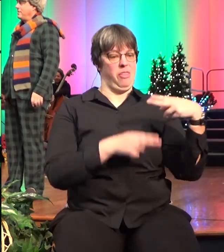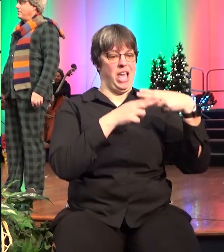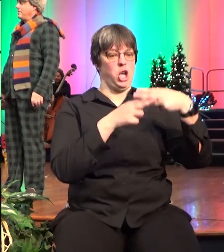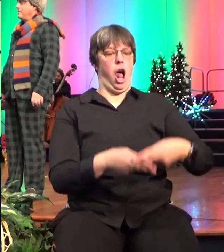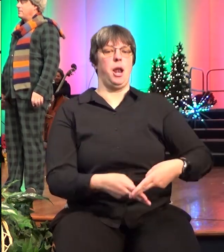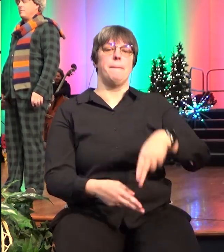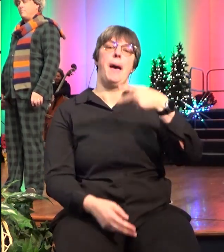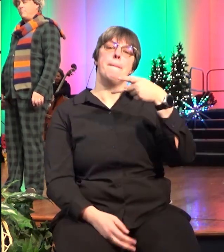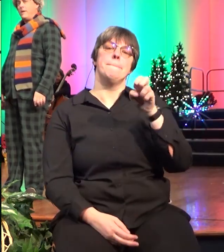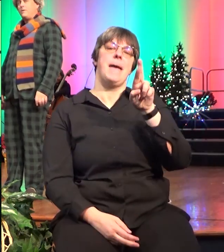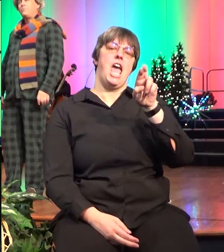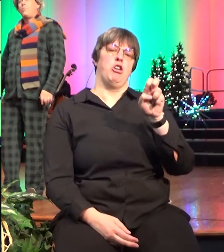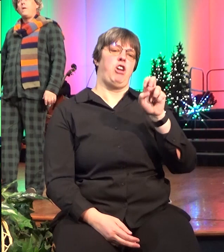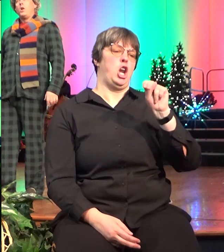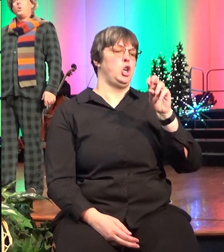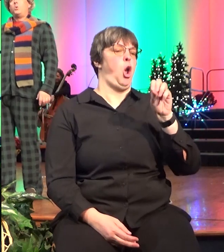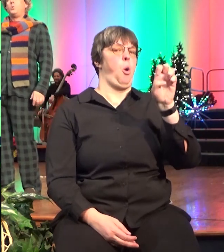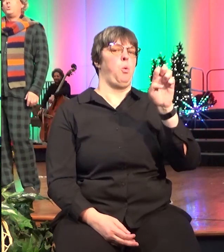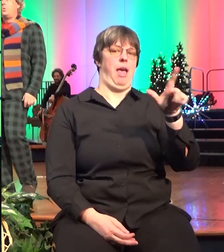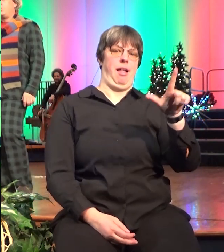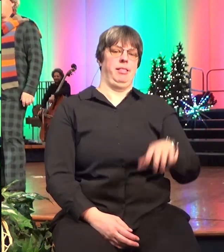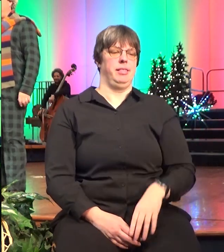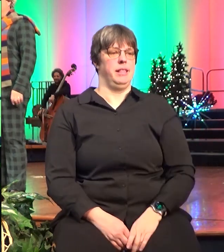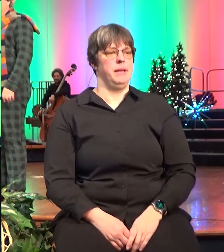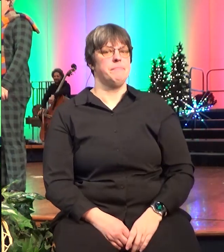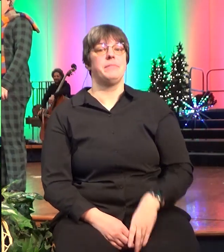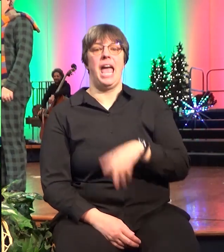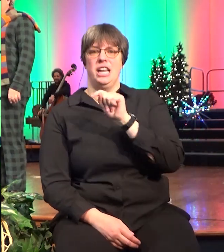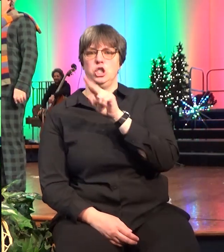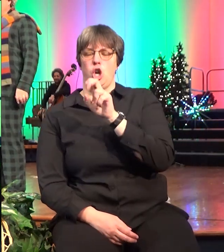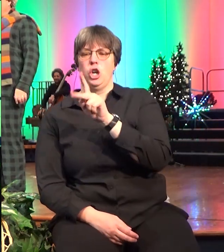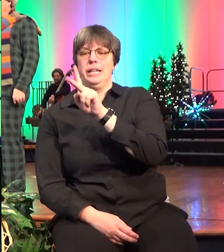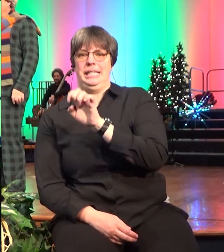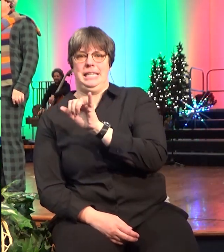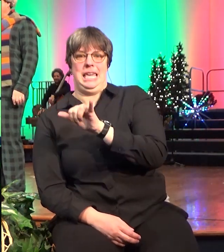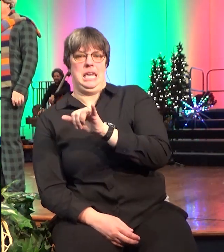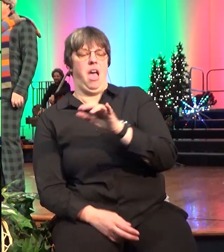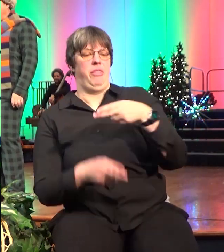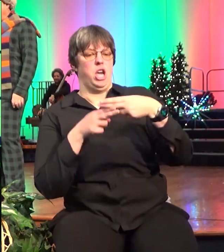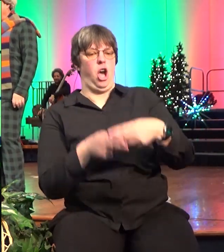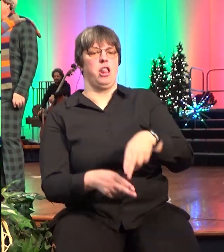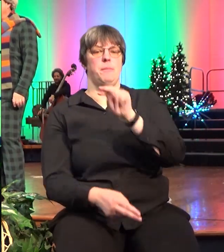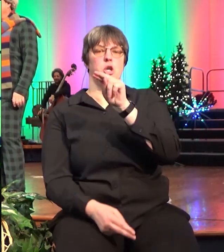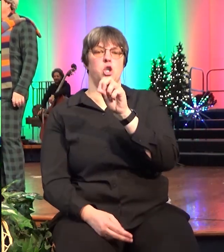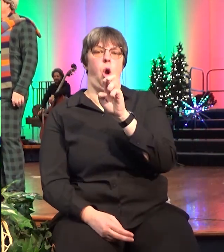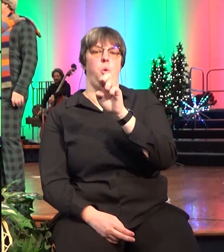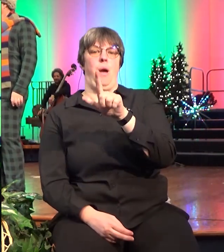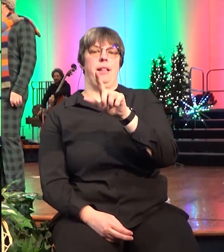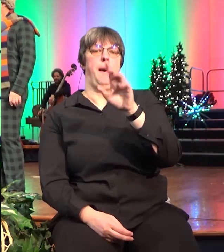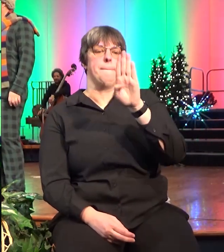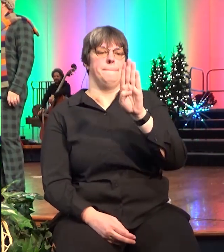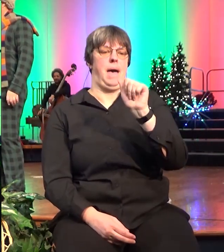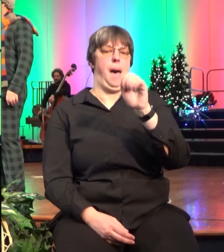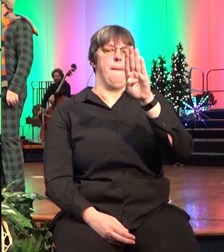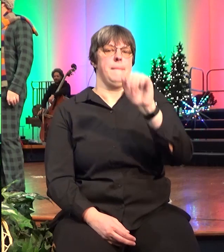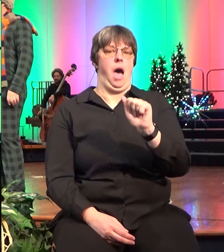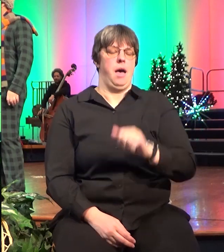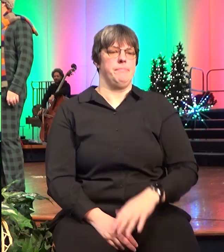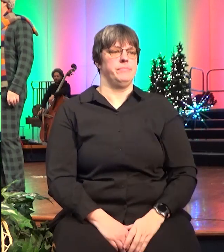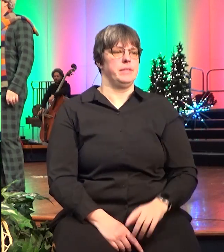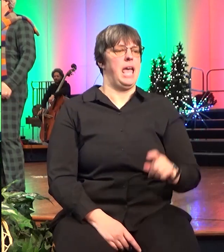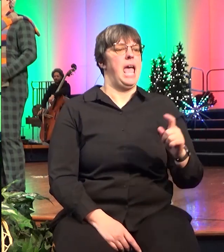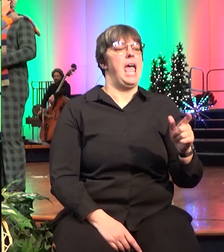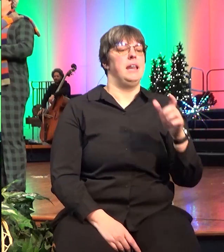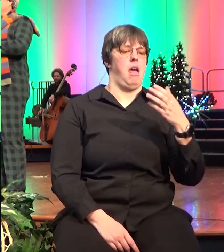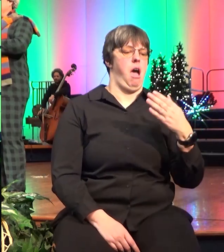Père Noël. In Turkey, they call him Noël Baba. In Hungary, they refer to him as